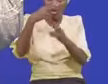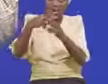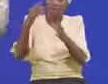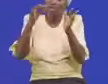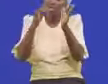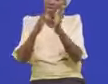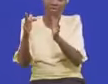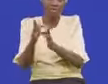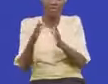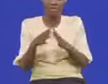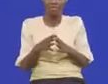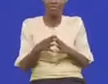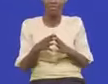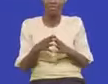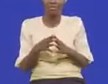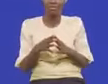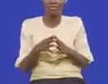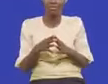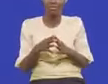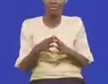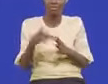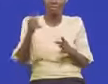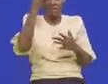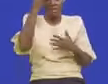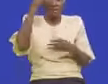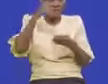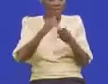Nemye yo yesu bom koa.